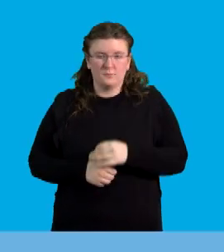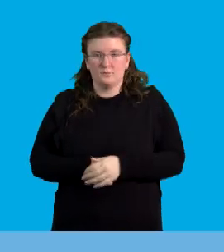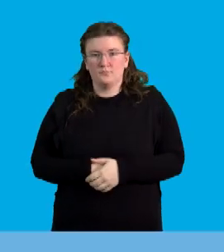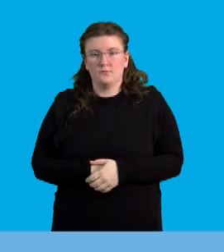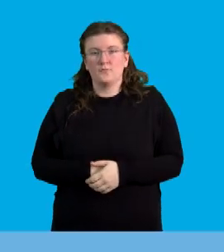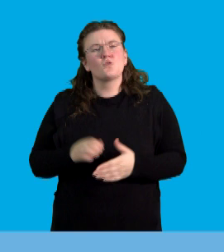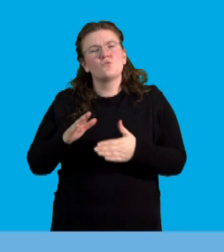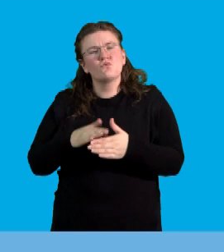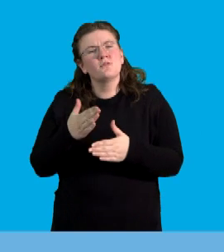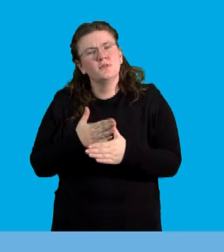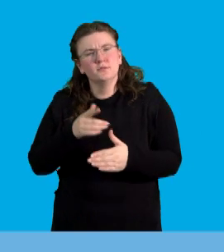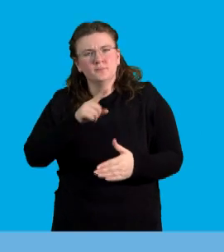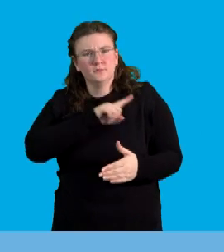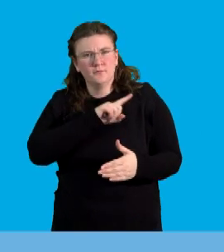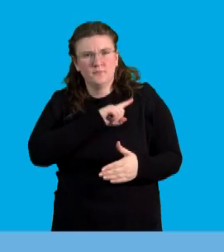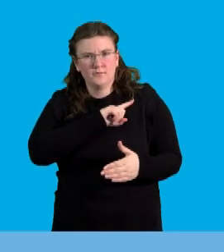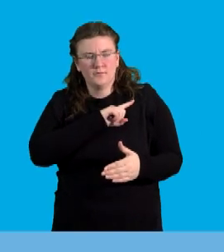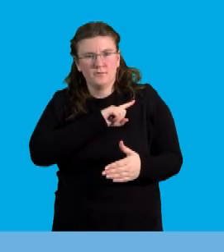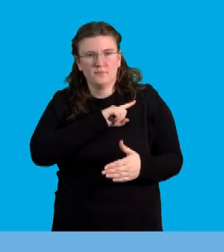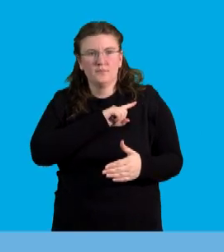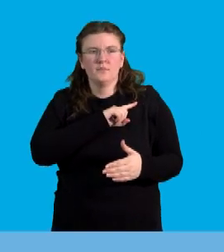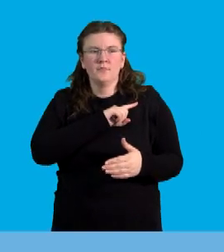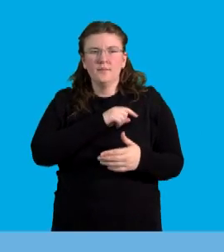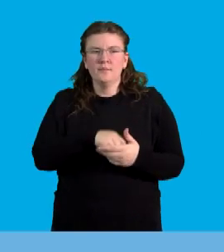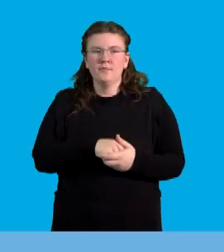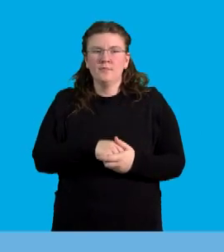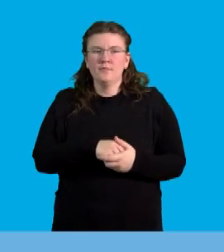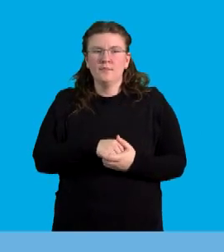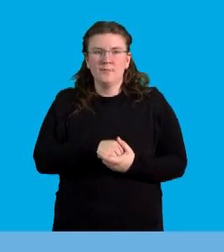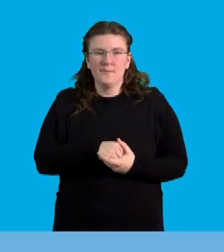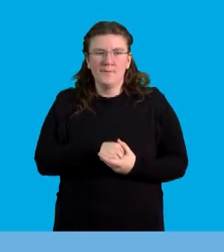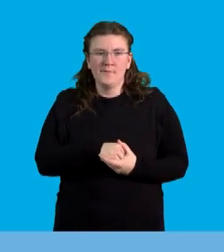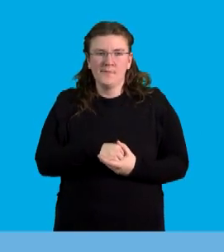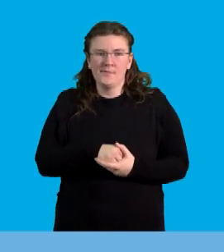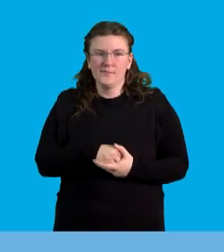Now, what is the reason for this? Because the outer electrons